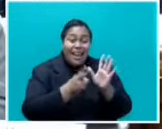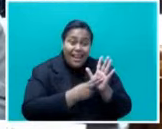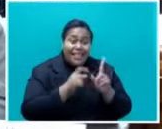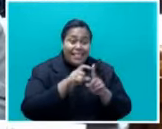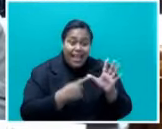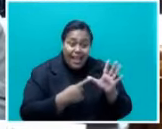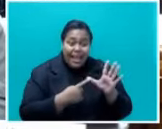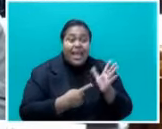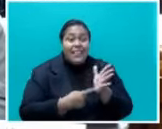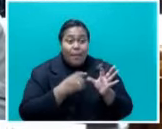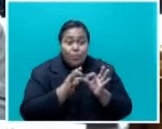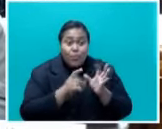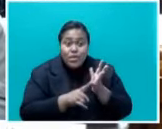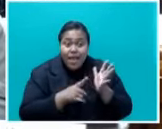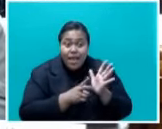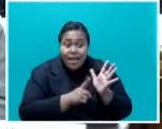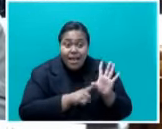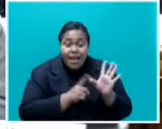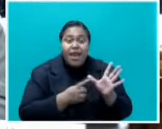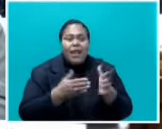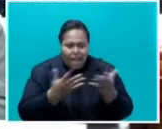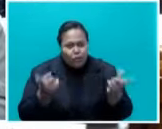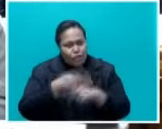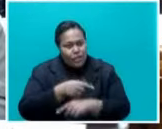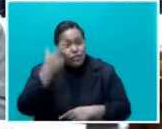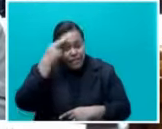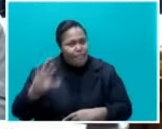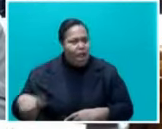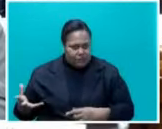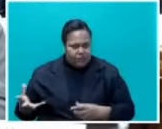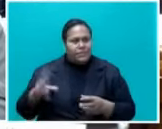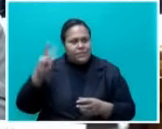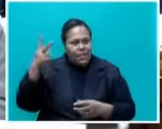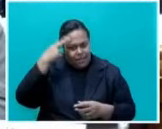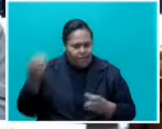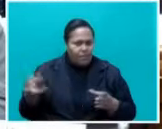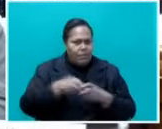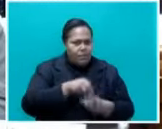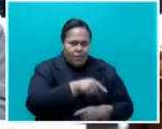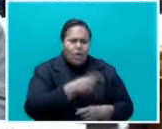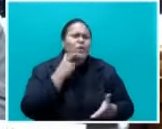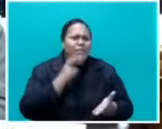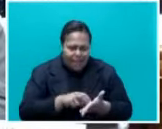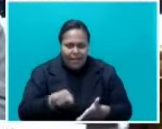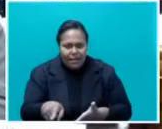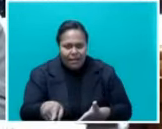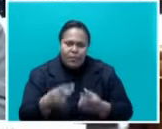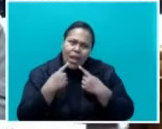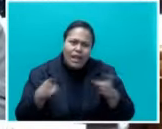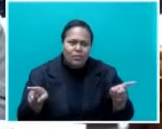to be Honorable Linda Prasad. If, however, Honorable Linda Prasad, 5